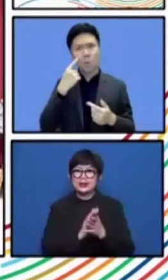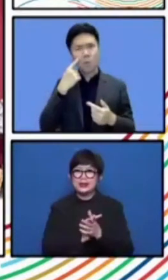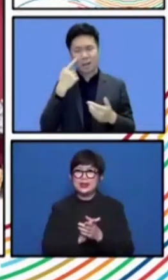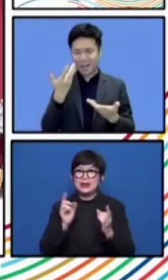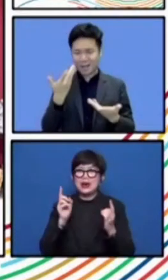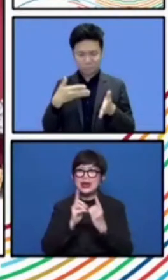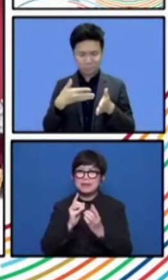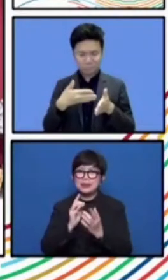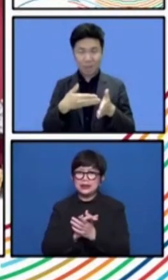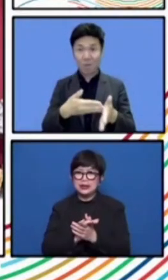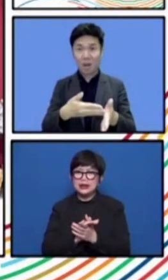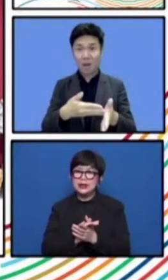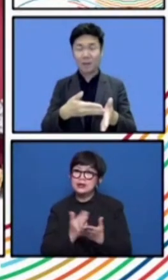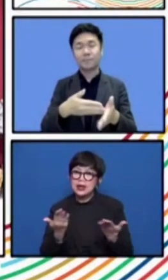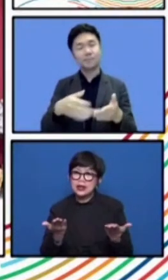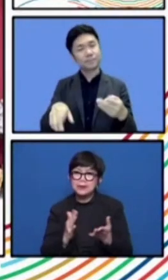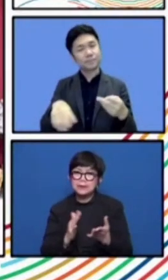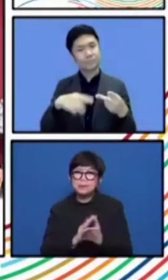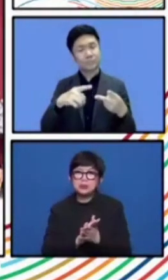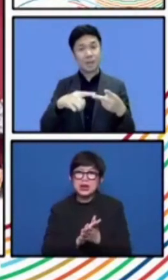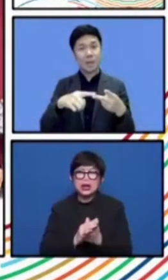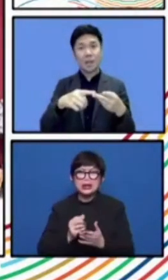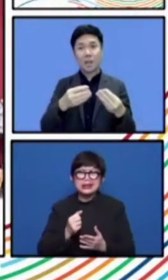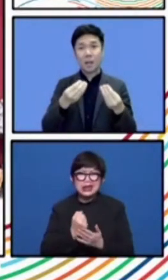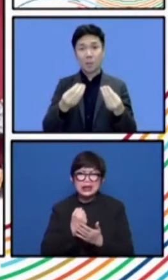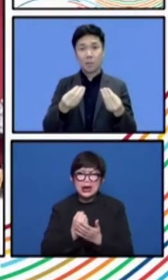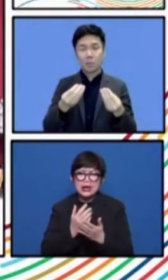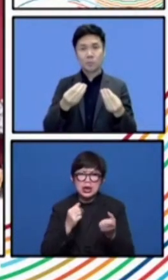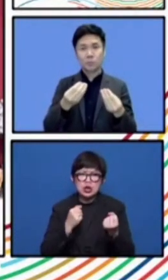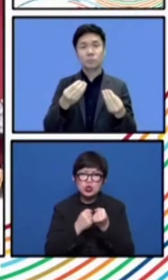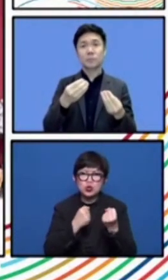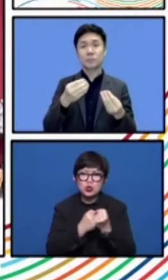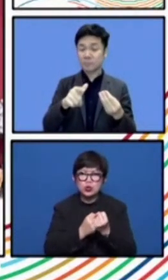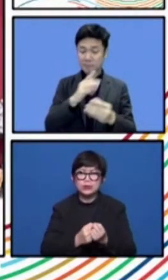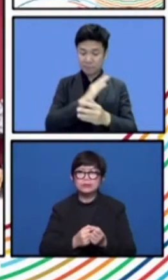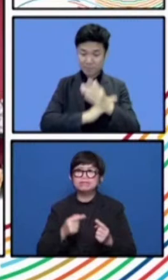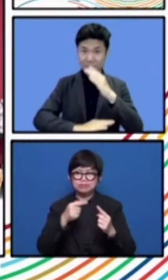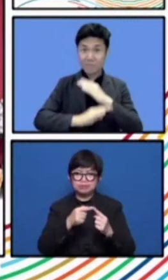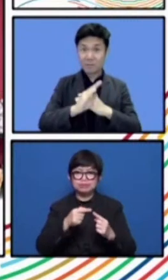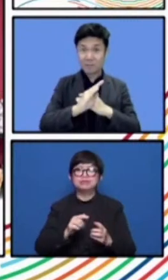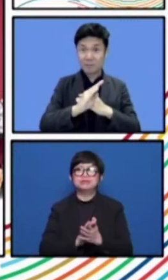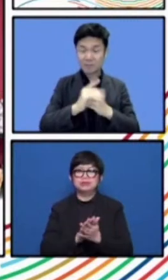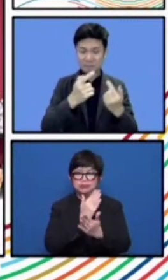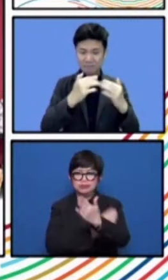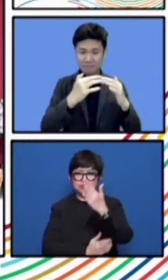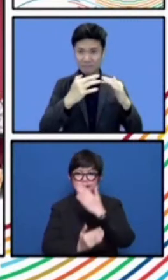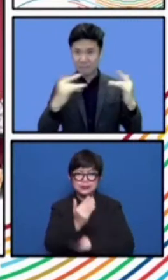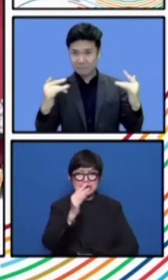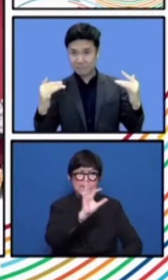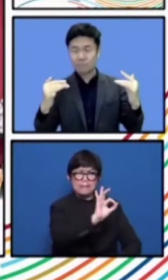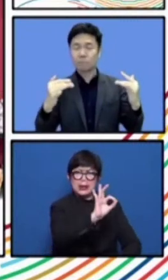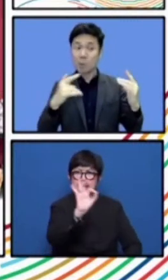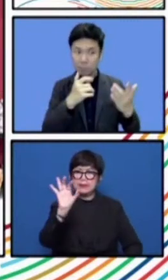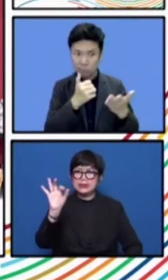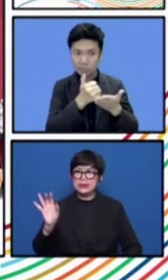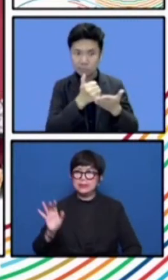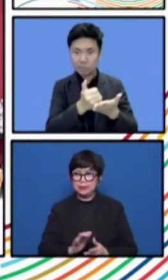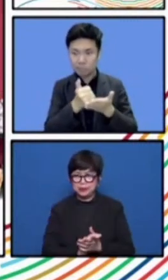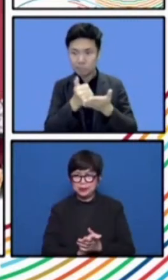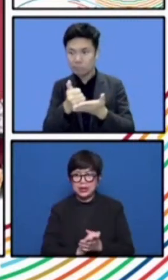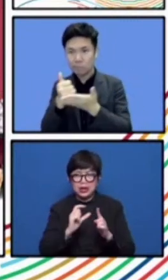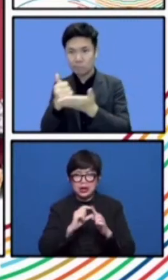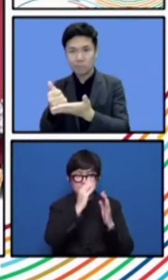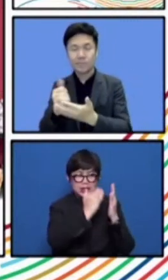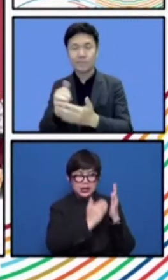well as the needed support of persons with diverse disabilities analysis and use of disability disaggregated data to inform policy making